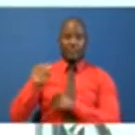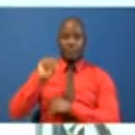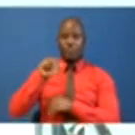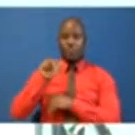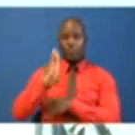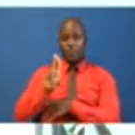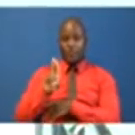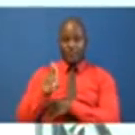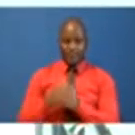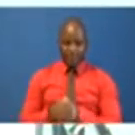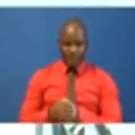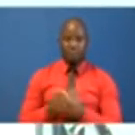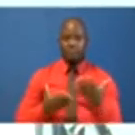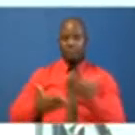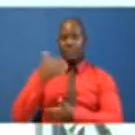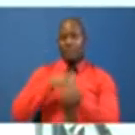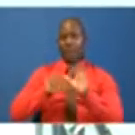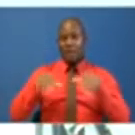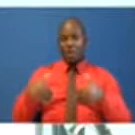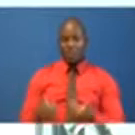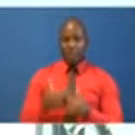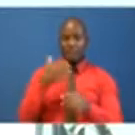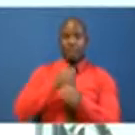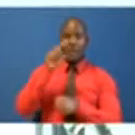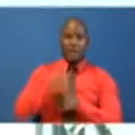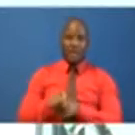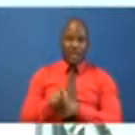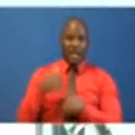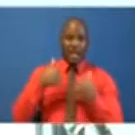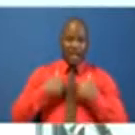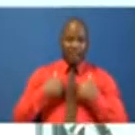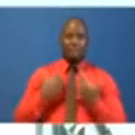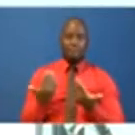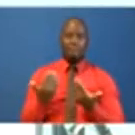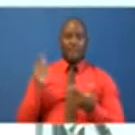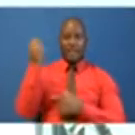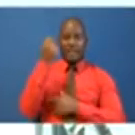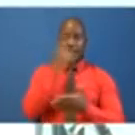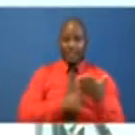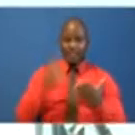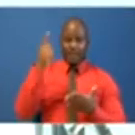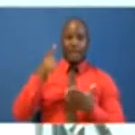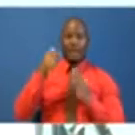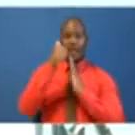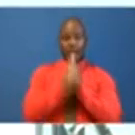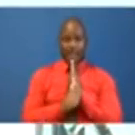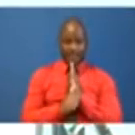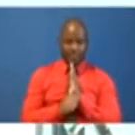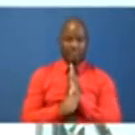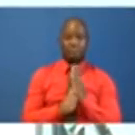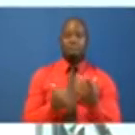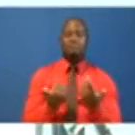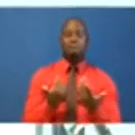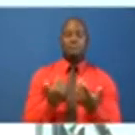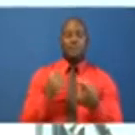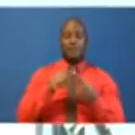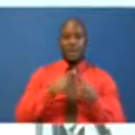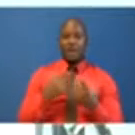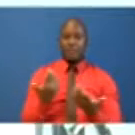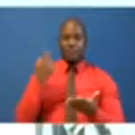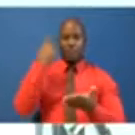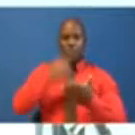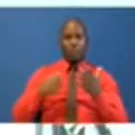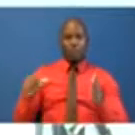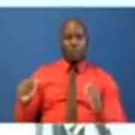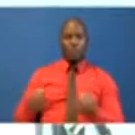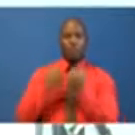example you the conversation about so how do we ensure that we have tenure regularization that a does not cause